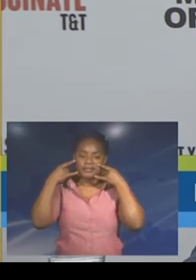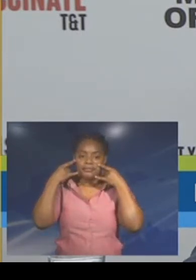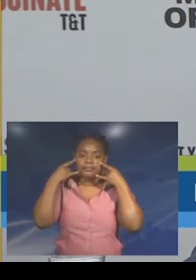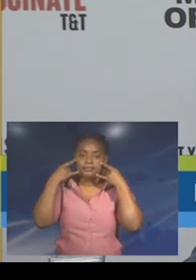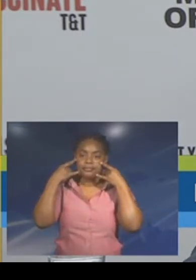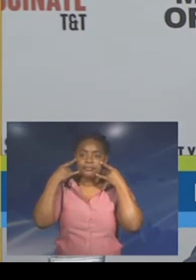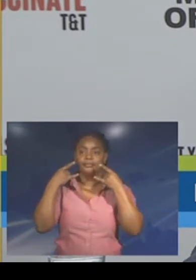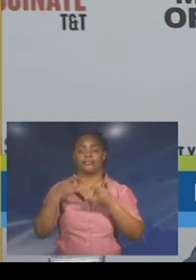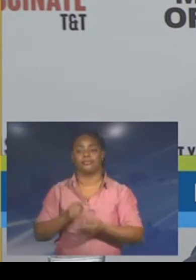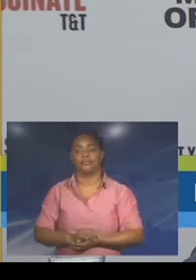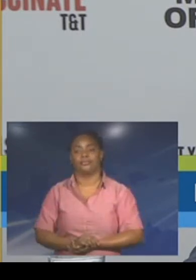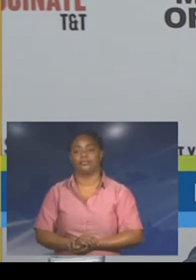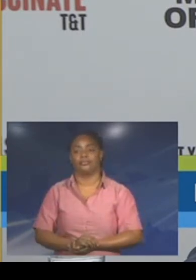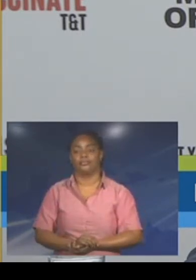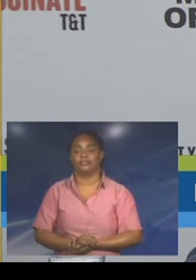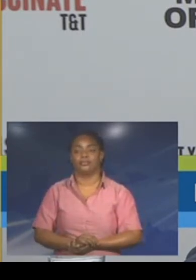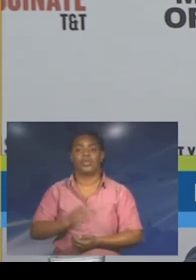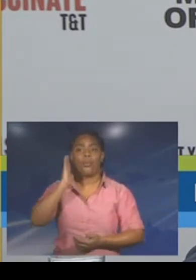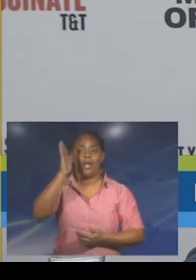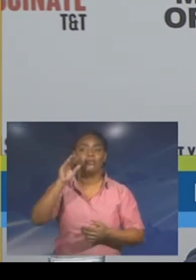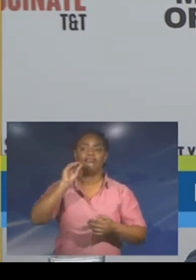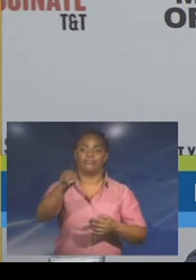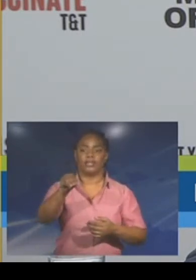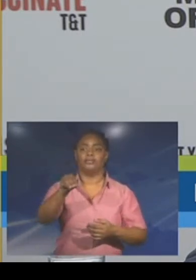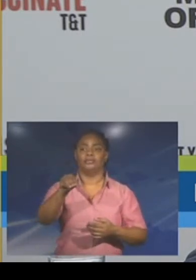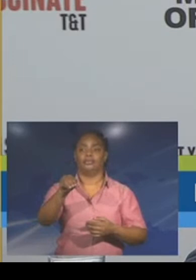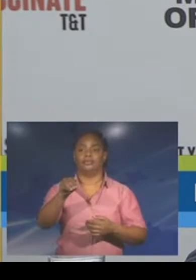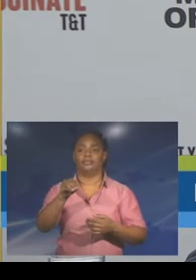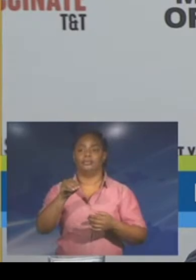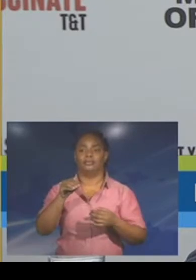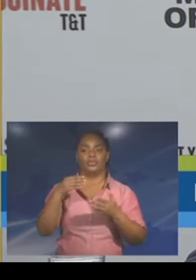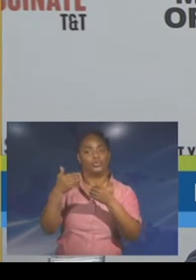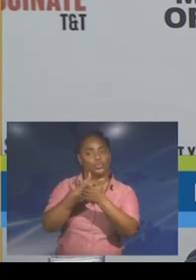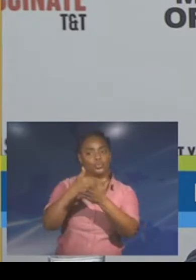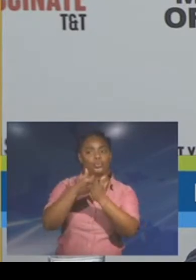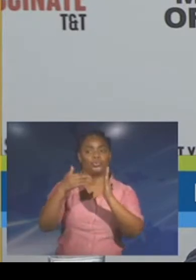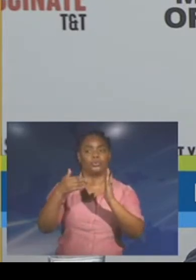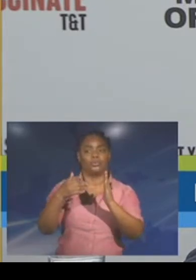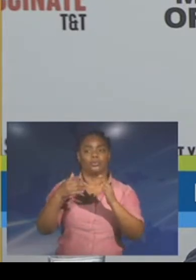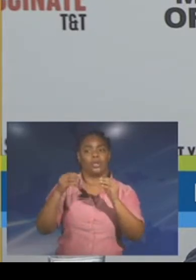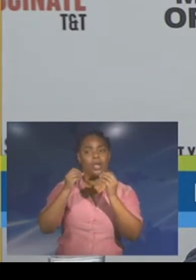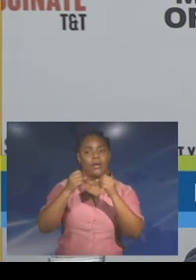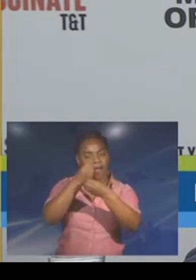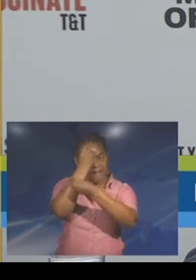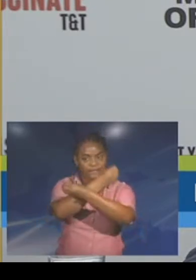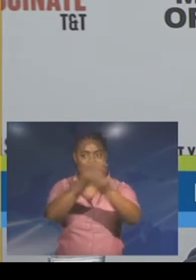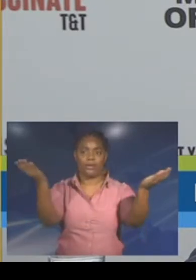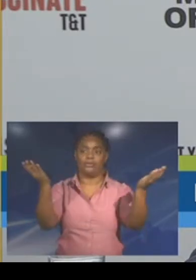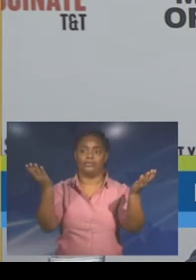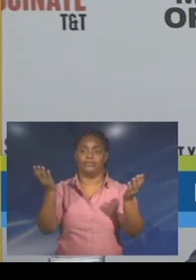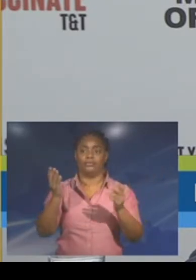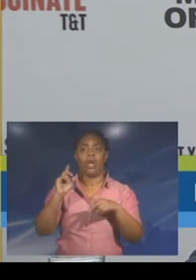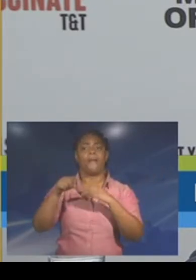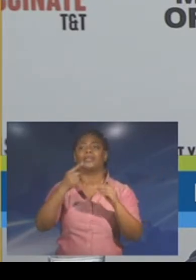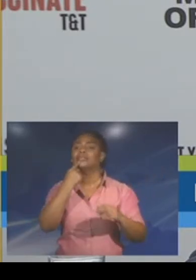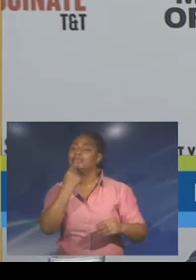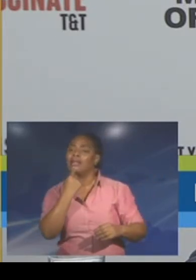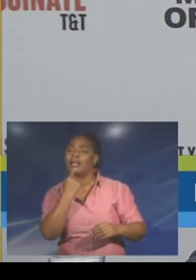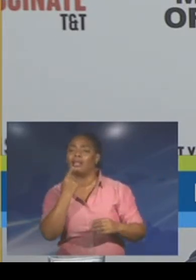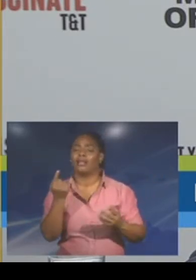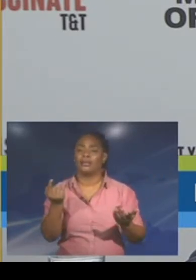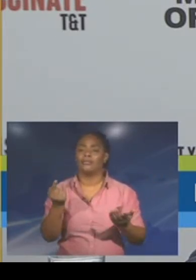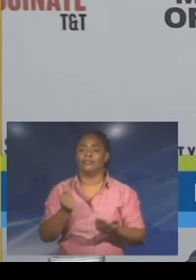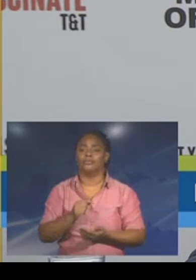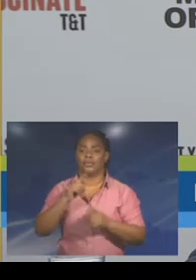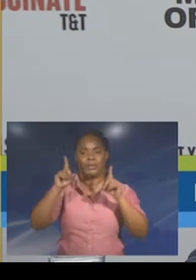out the conditions and the situations where we recommend masking. And 4th, the pregnant